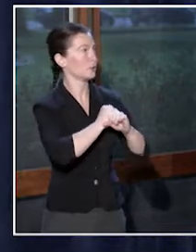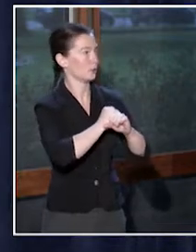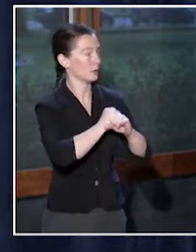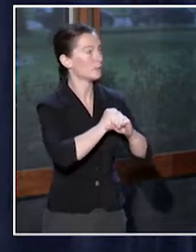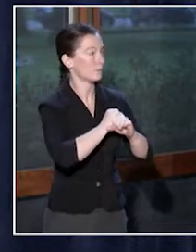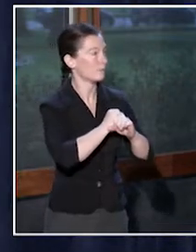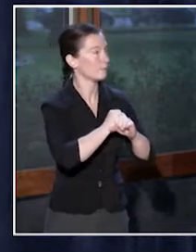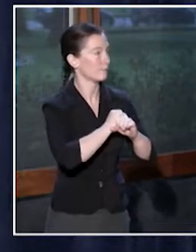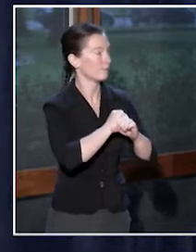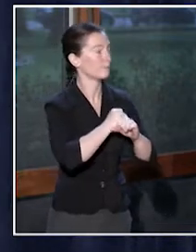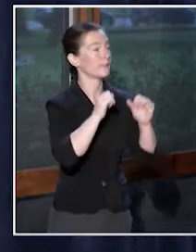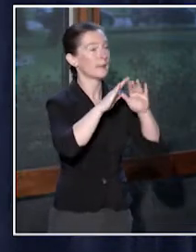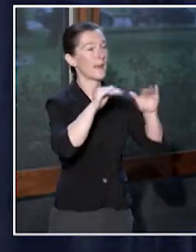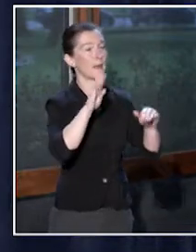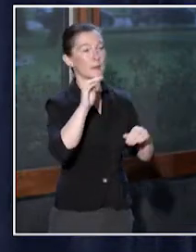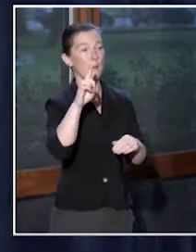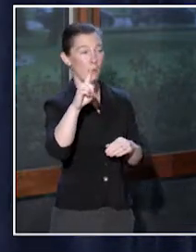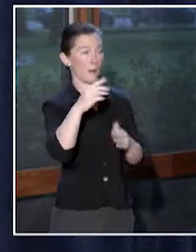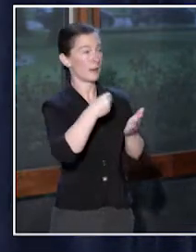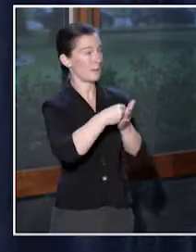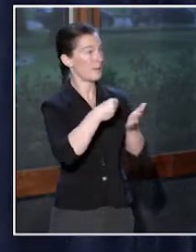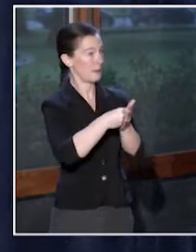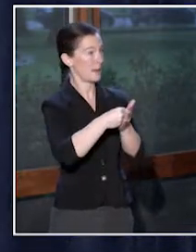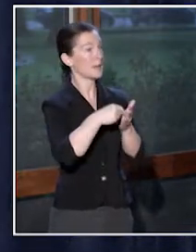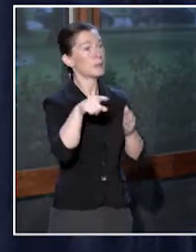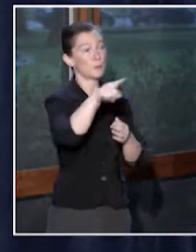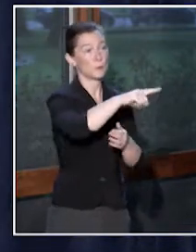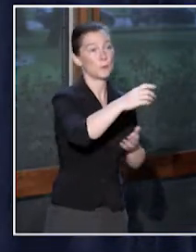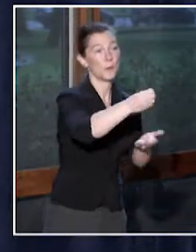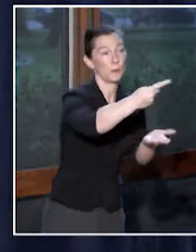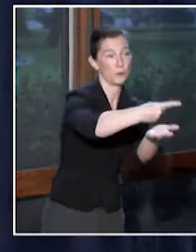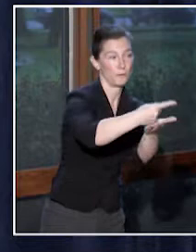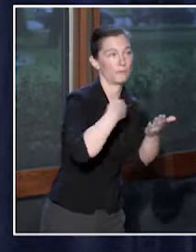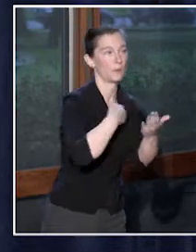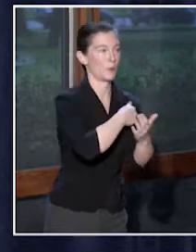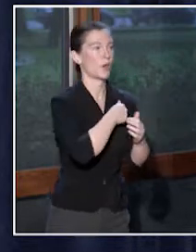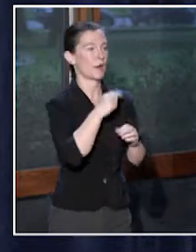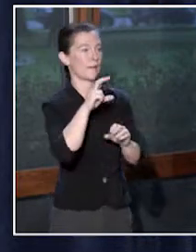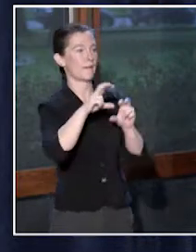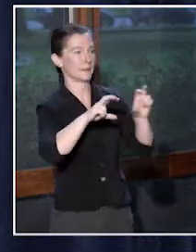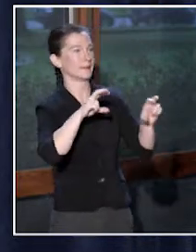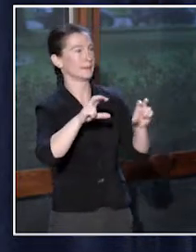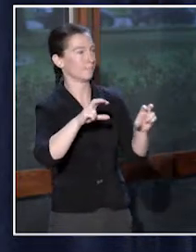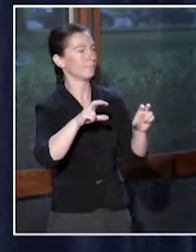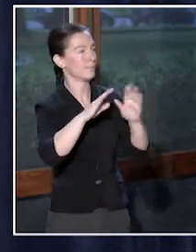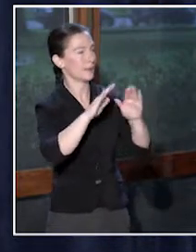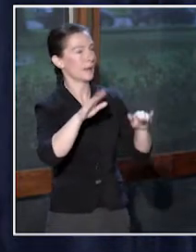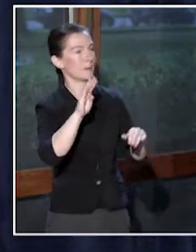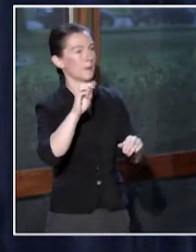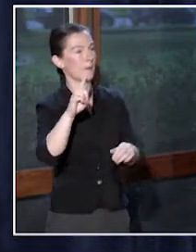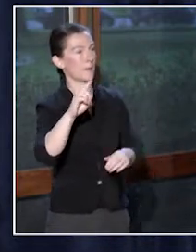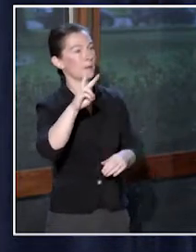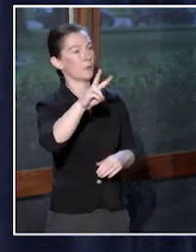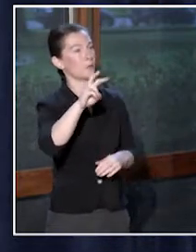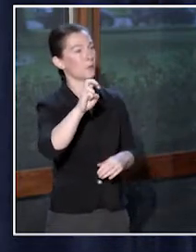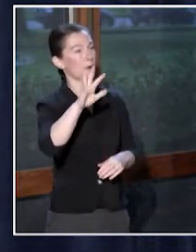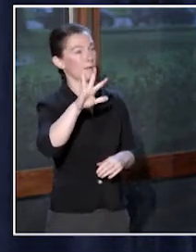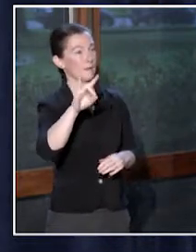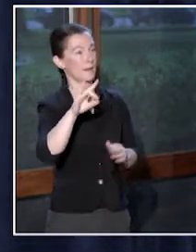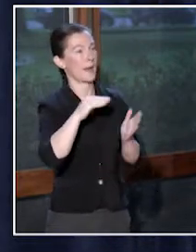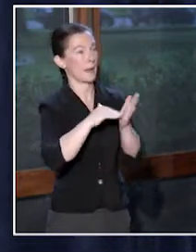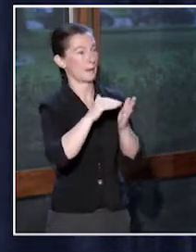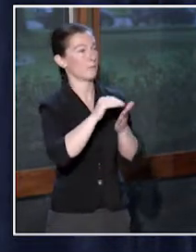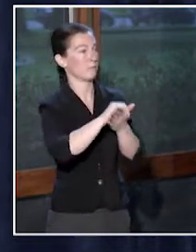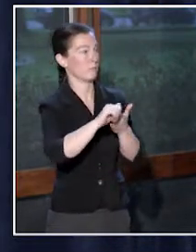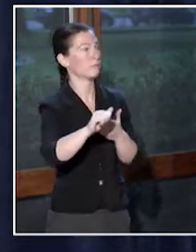the housing bond dollars that you all approved. This came from the community, the housing bond, $258 million to